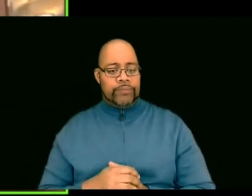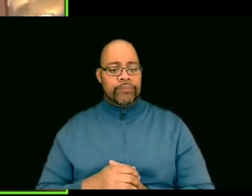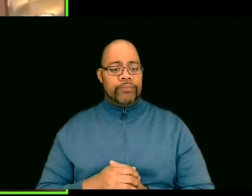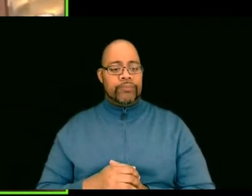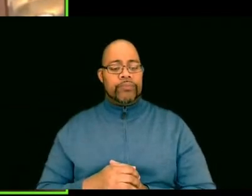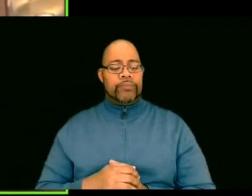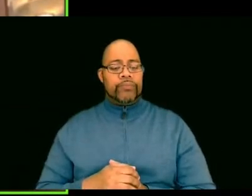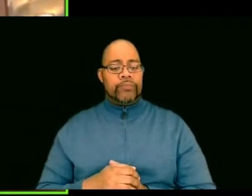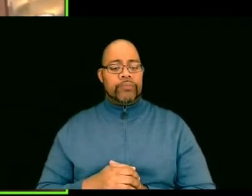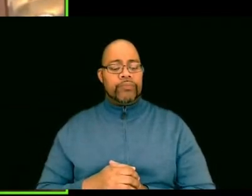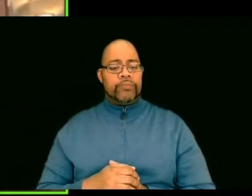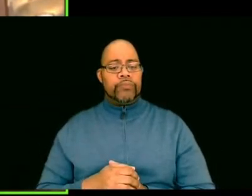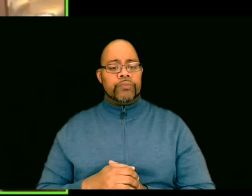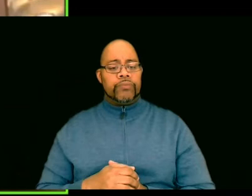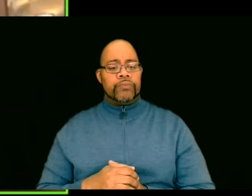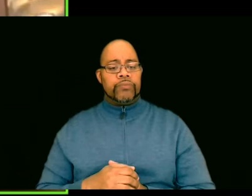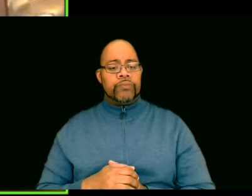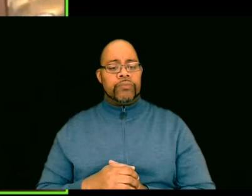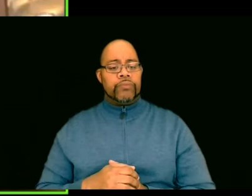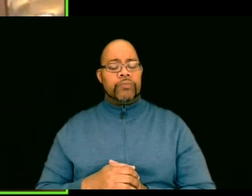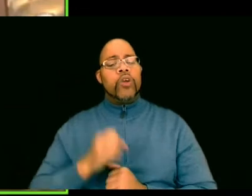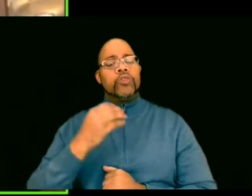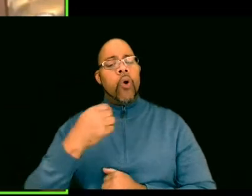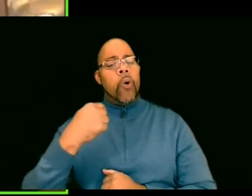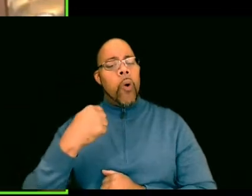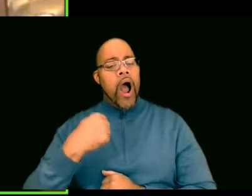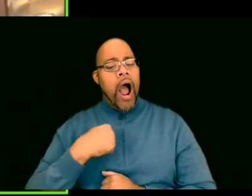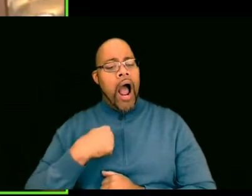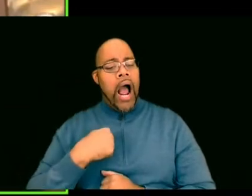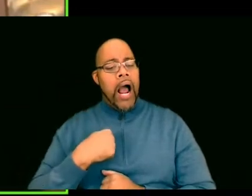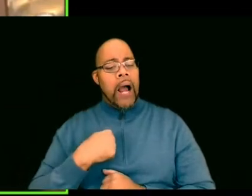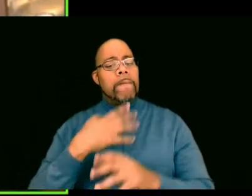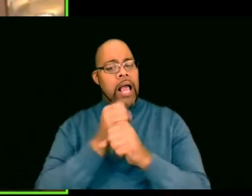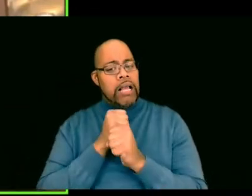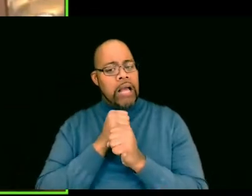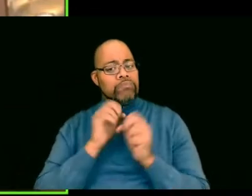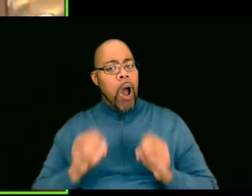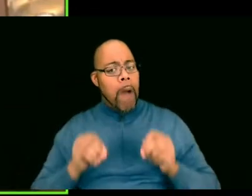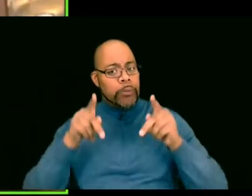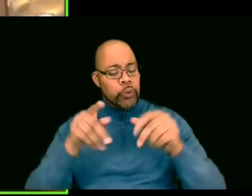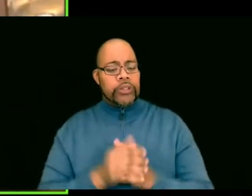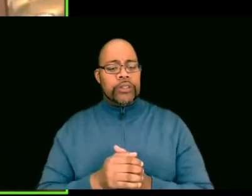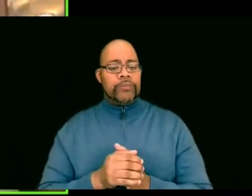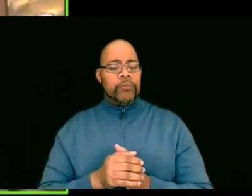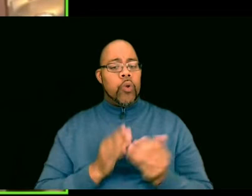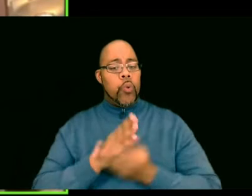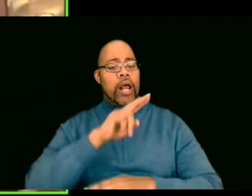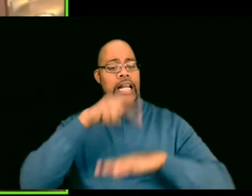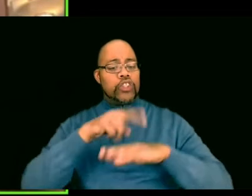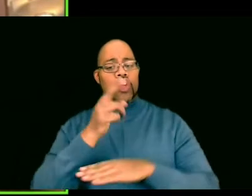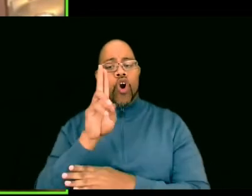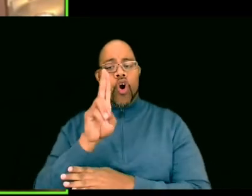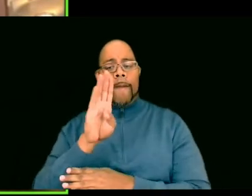1854. So any rate, I got an opportunity through